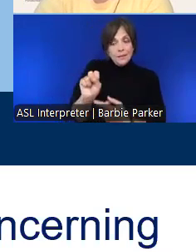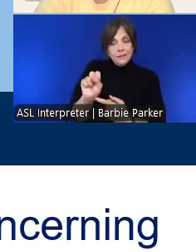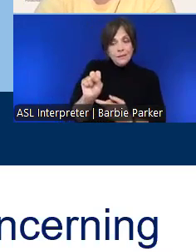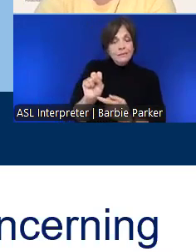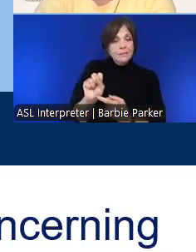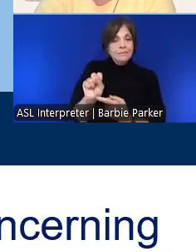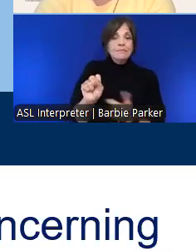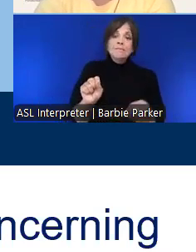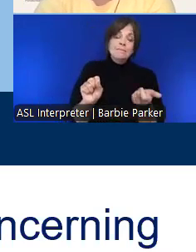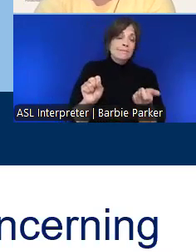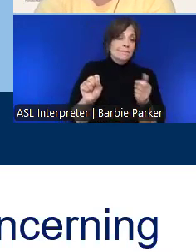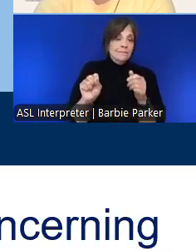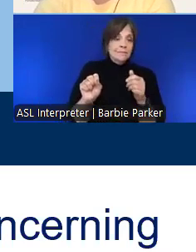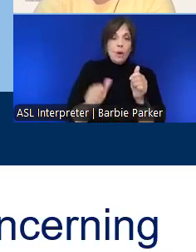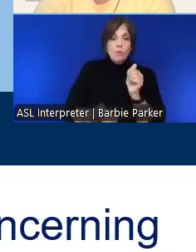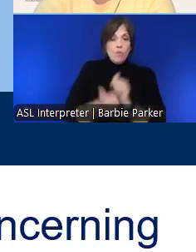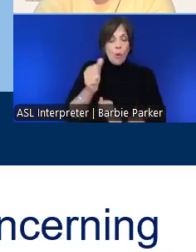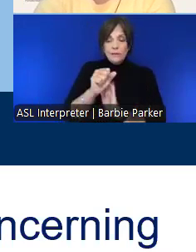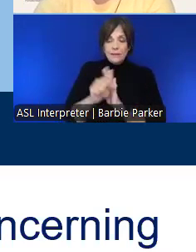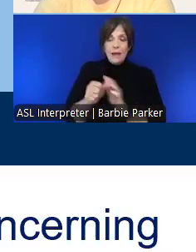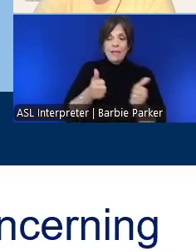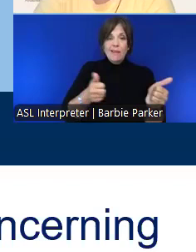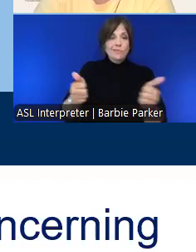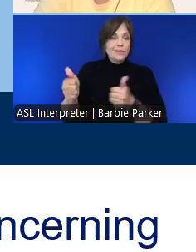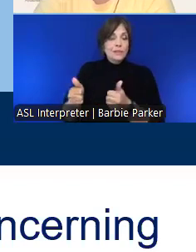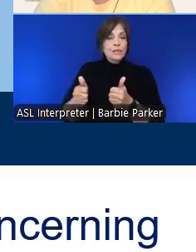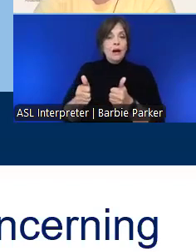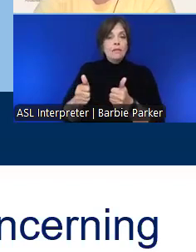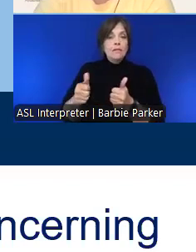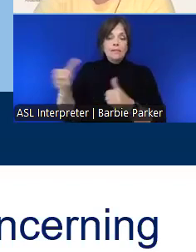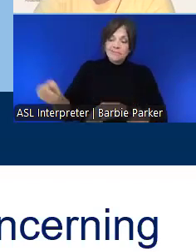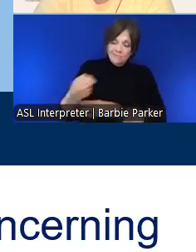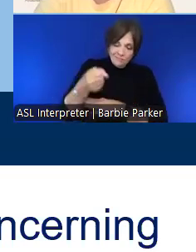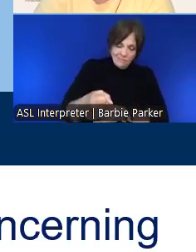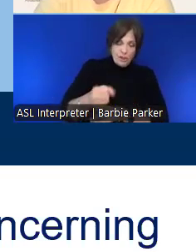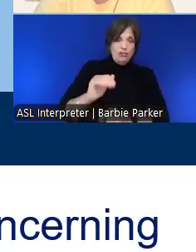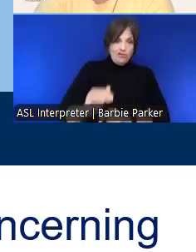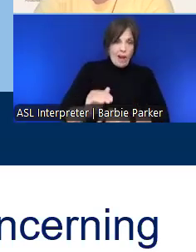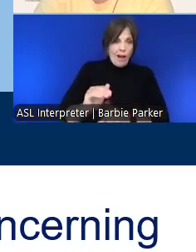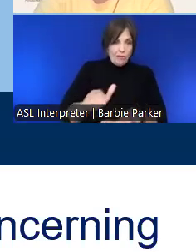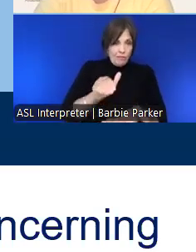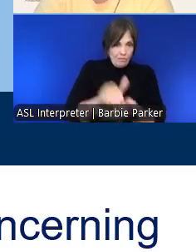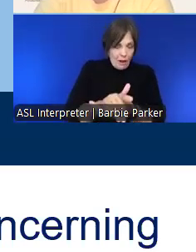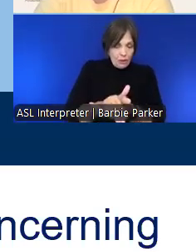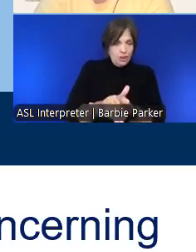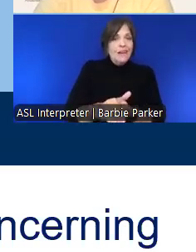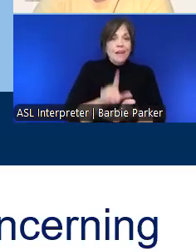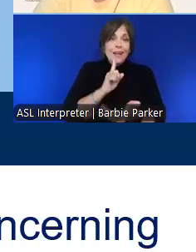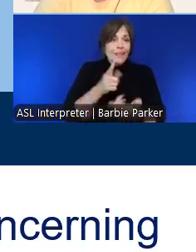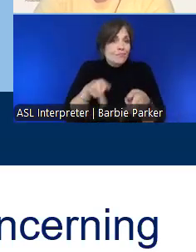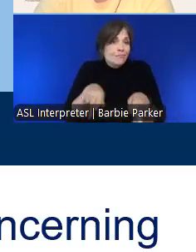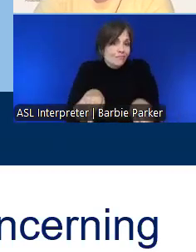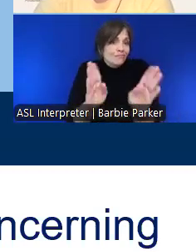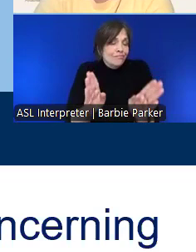you know, the majority of the states, you know, child marriage is legal. And though we cannot say at Tahere that